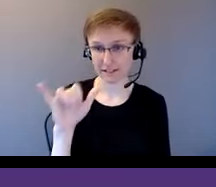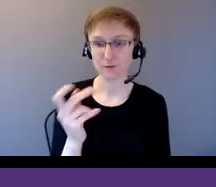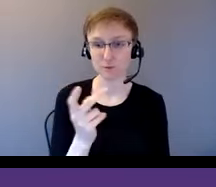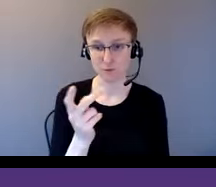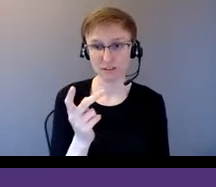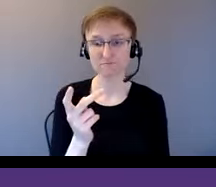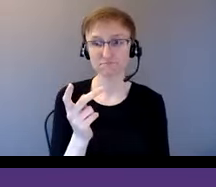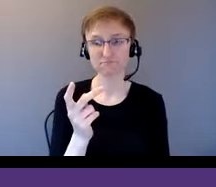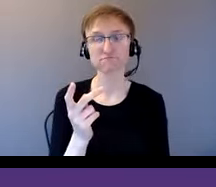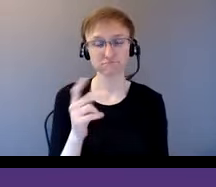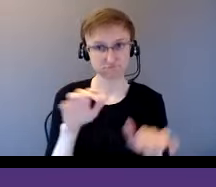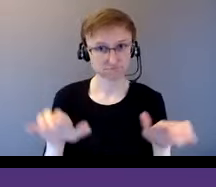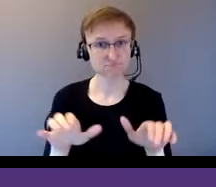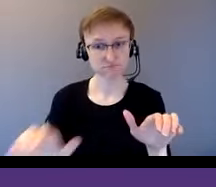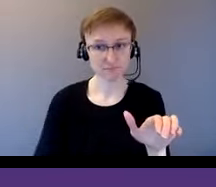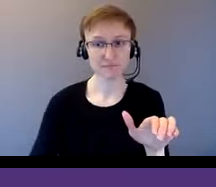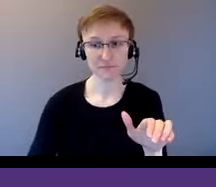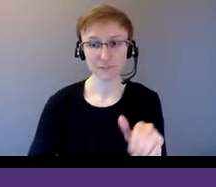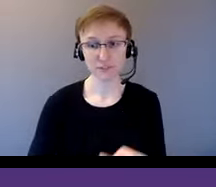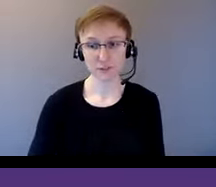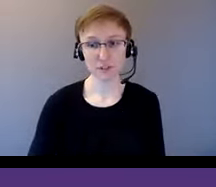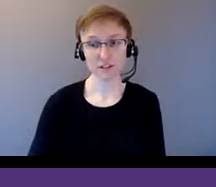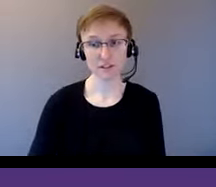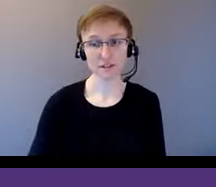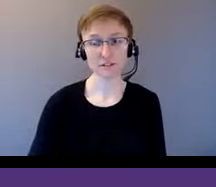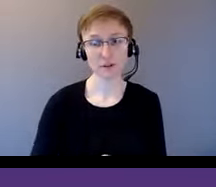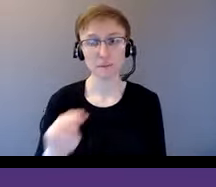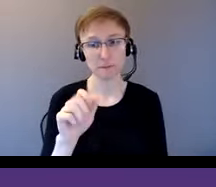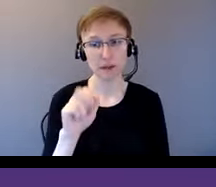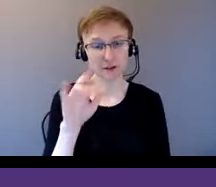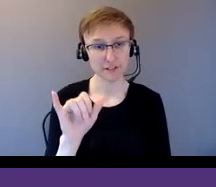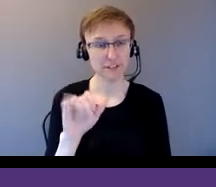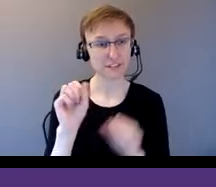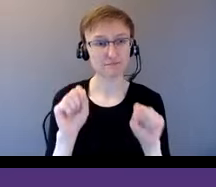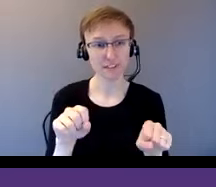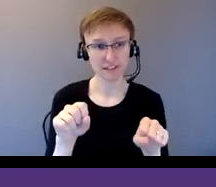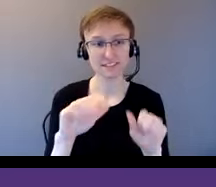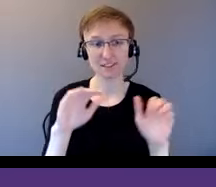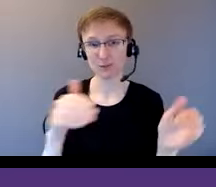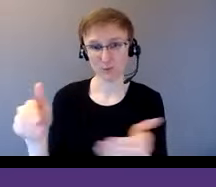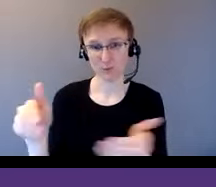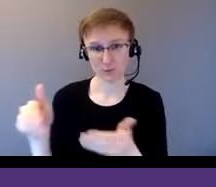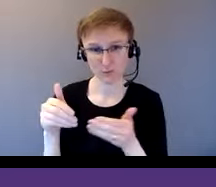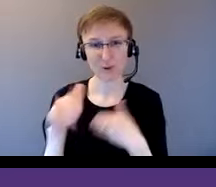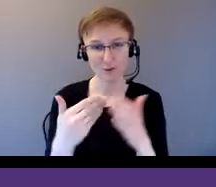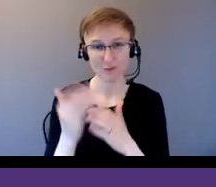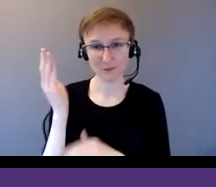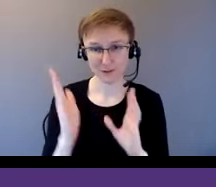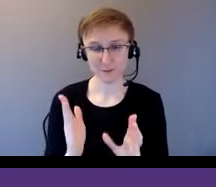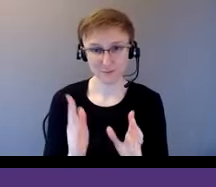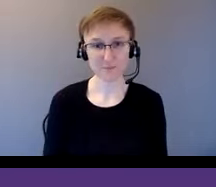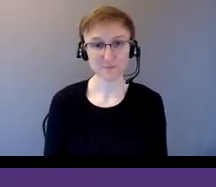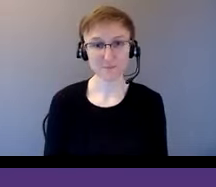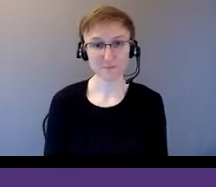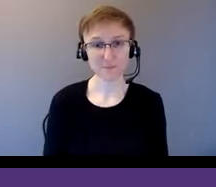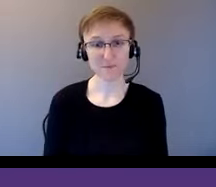introduce all of our keynote speakers and take it from here. Mary? Wonderful. Thank you, Rayanne. And thank you to our